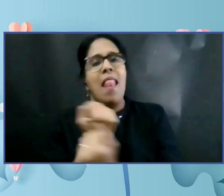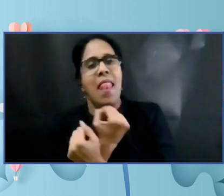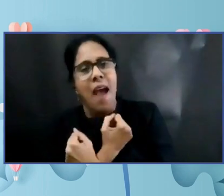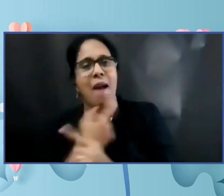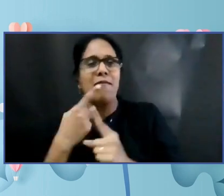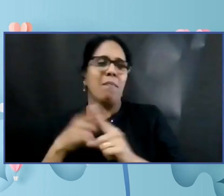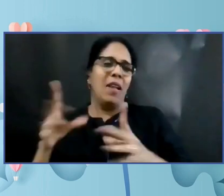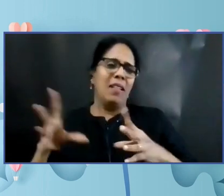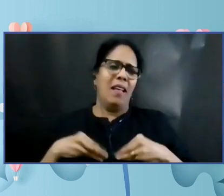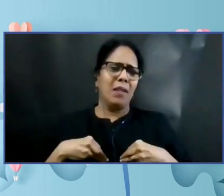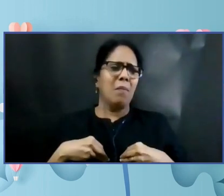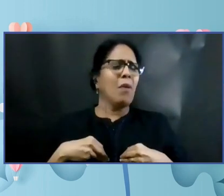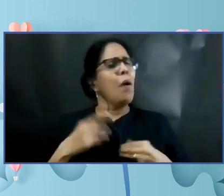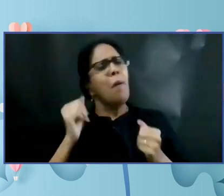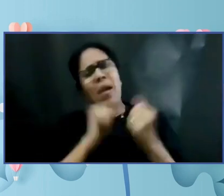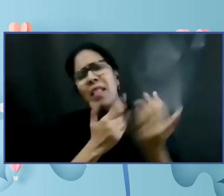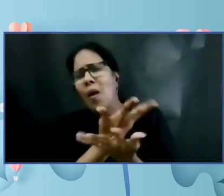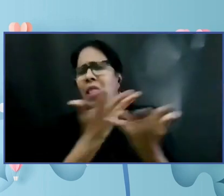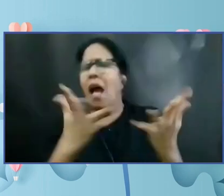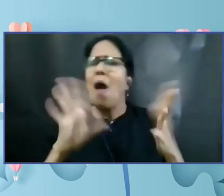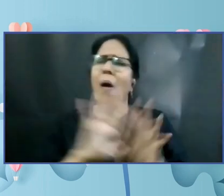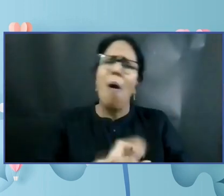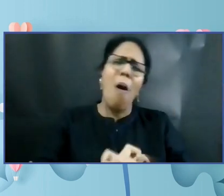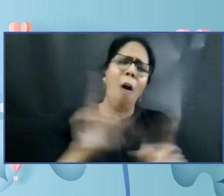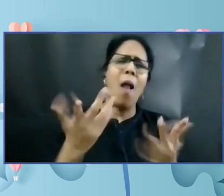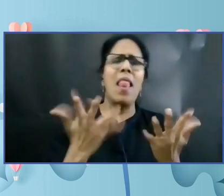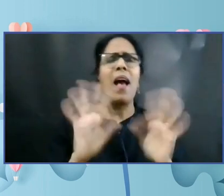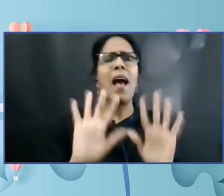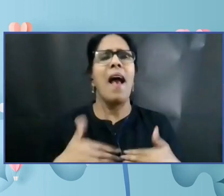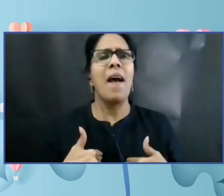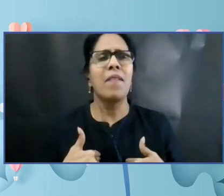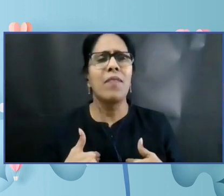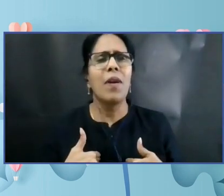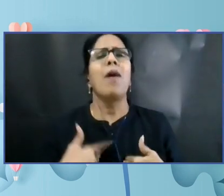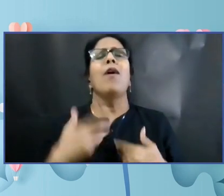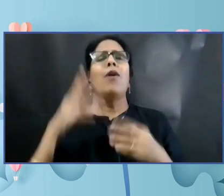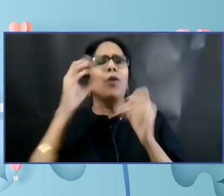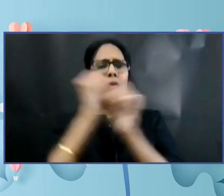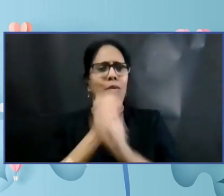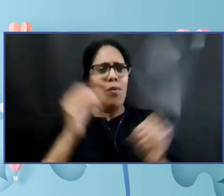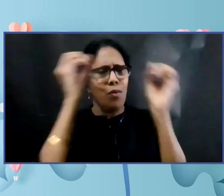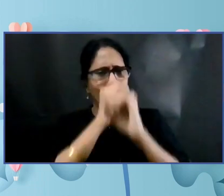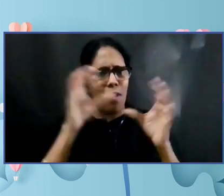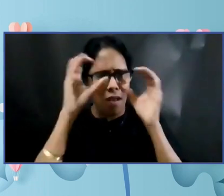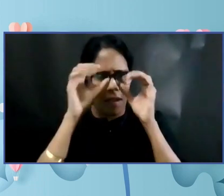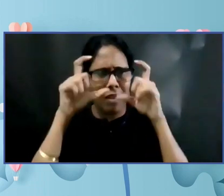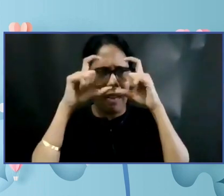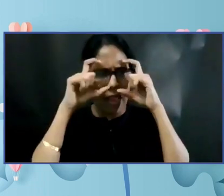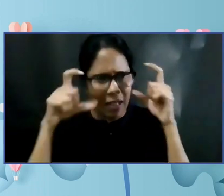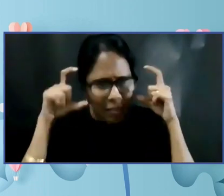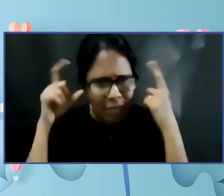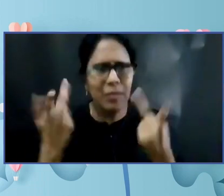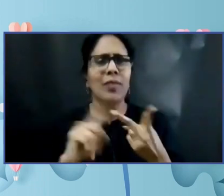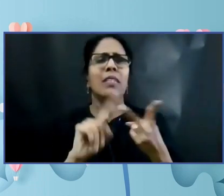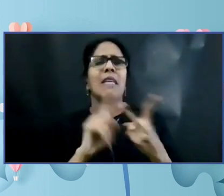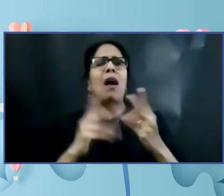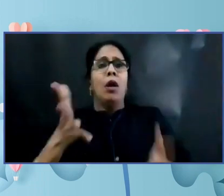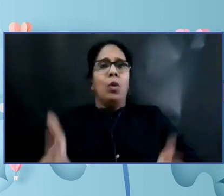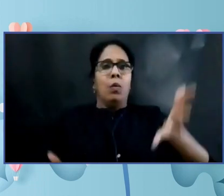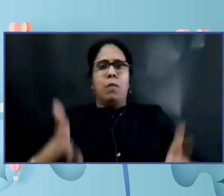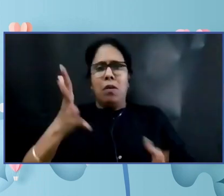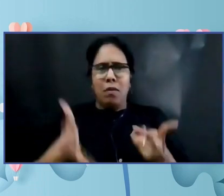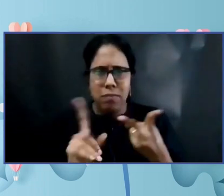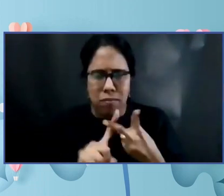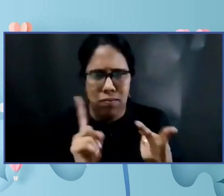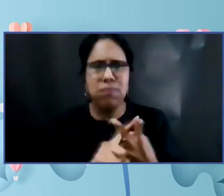need. Wheelchairs, Microsoft Sam, hearing aids, Google Glass, prosthetic limbs, braille readers, robots, and of